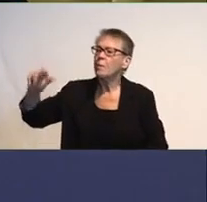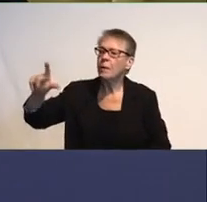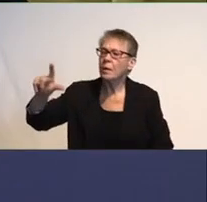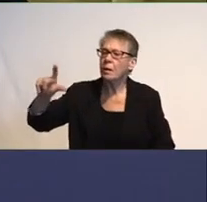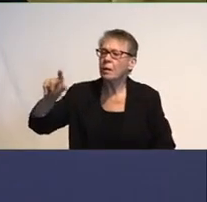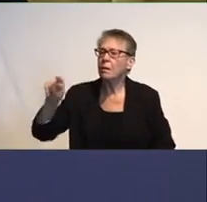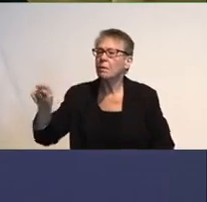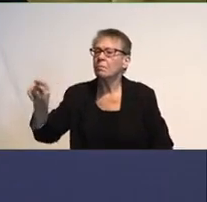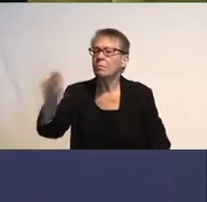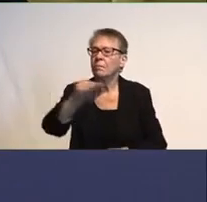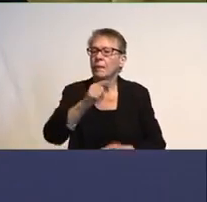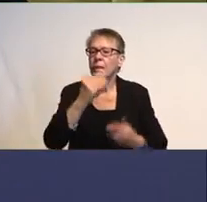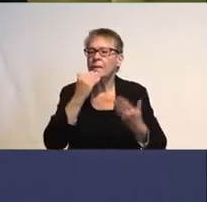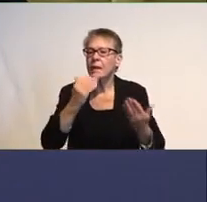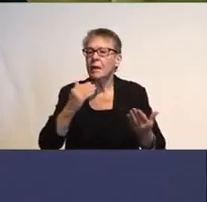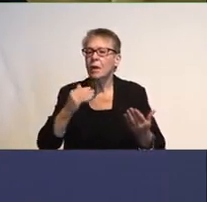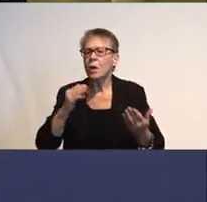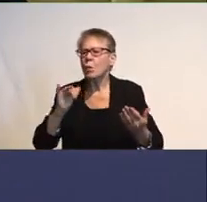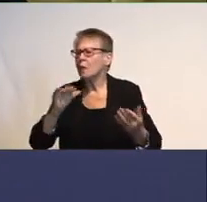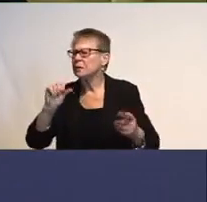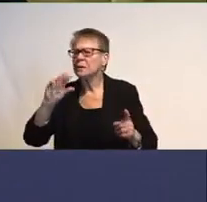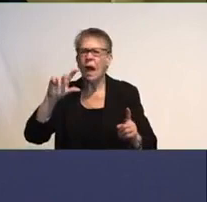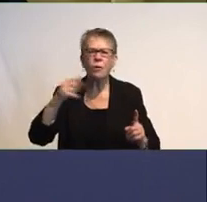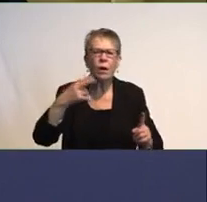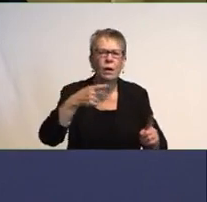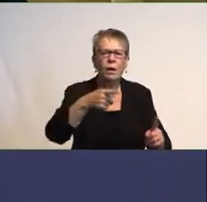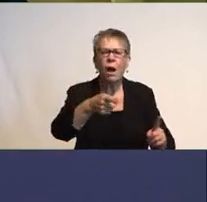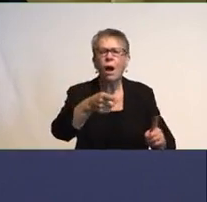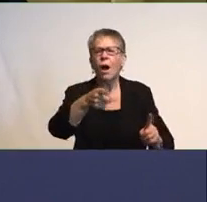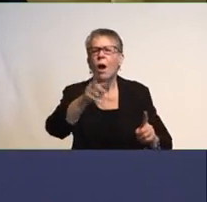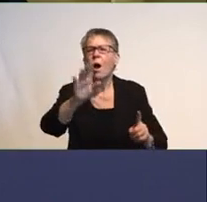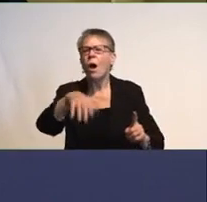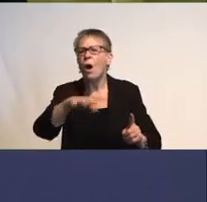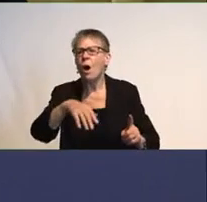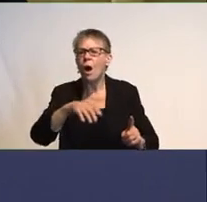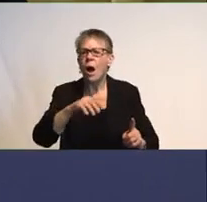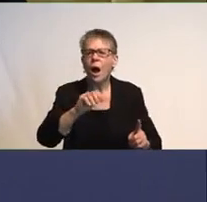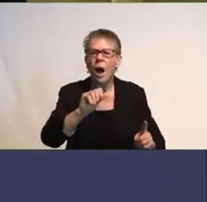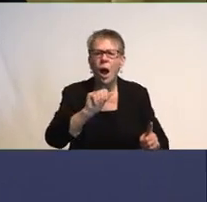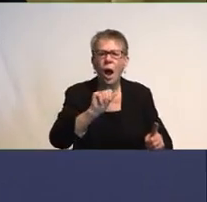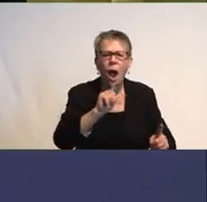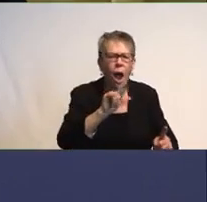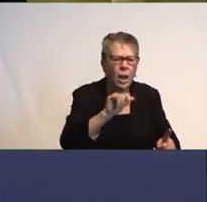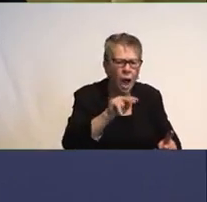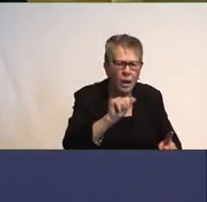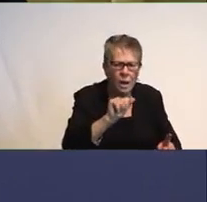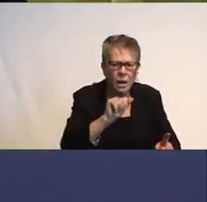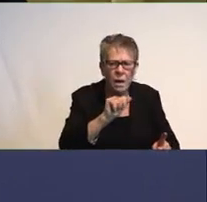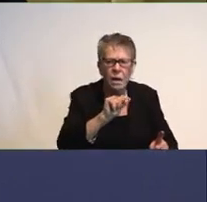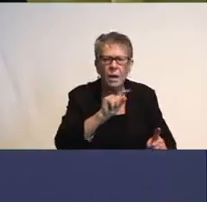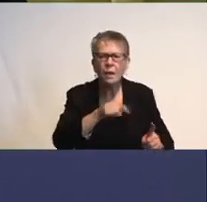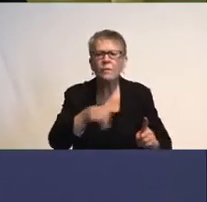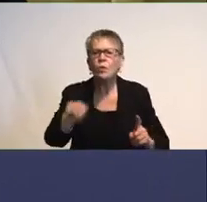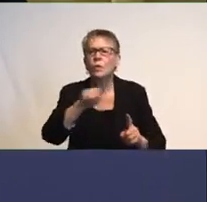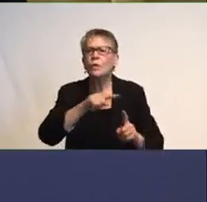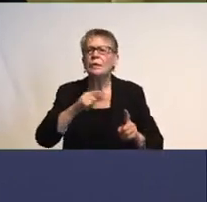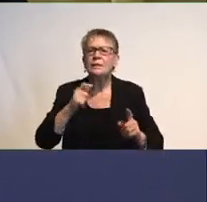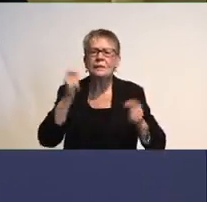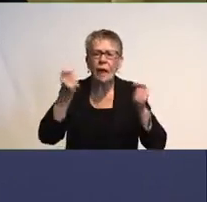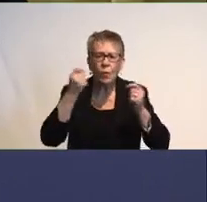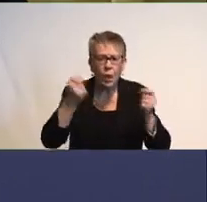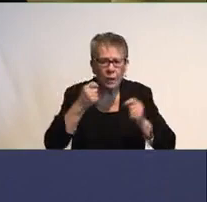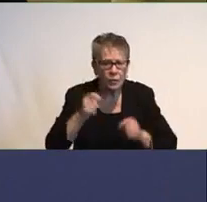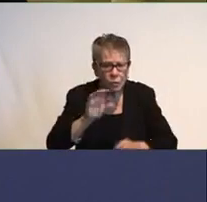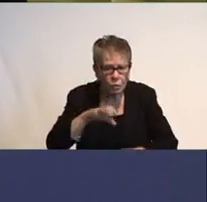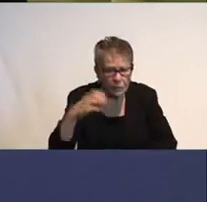Sarah, where'd you go? Sarah, back there. Aliana, to each and every one of you, if you're celebrating Christmas, we wish you a